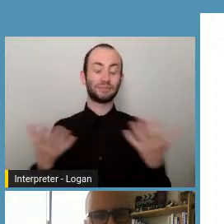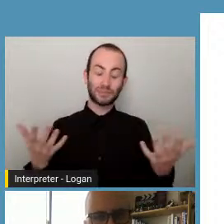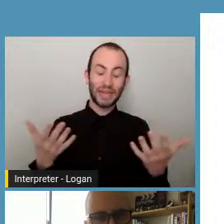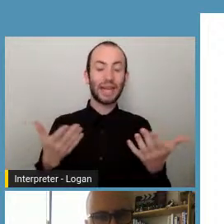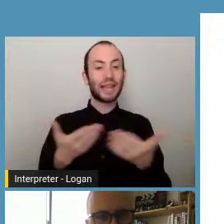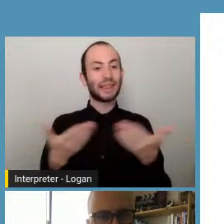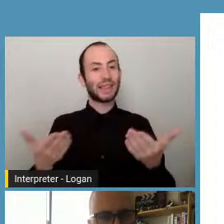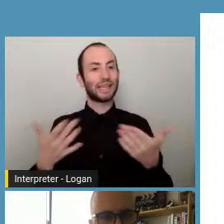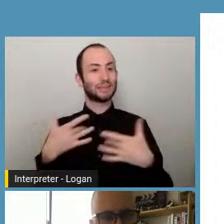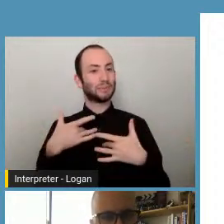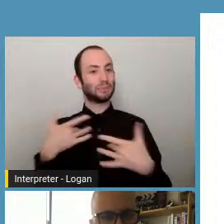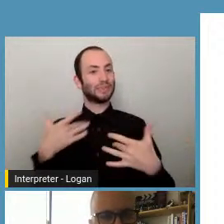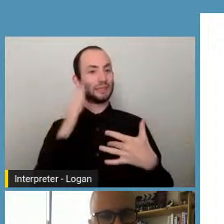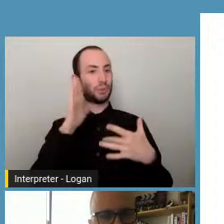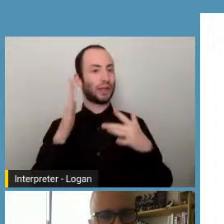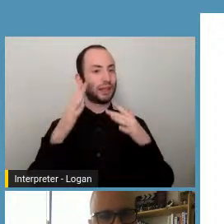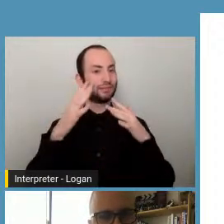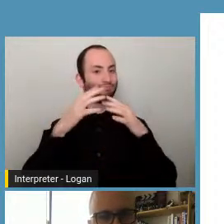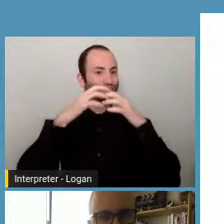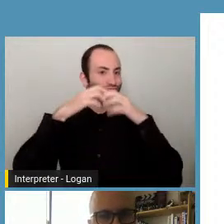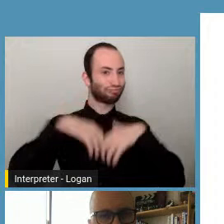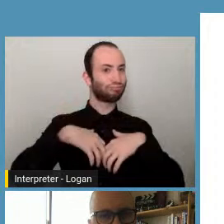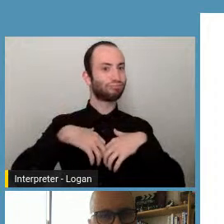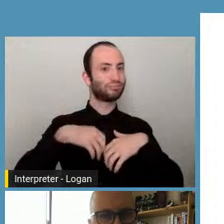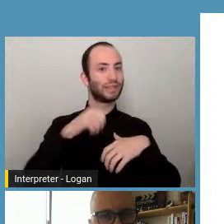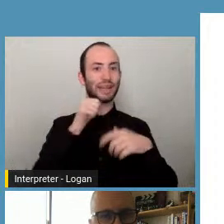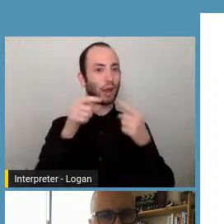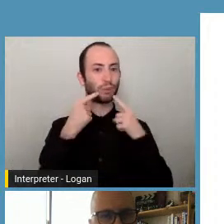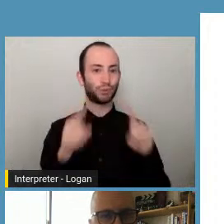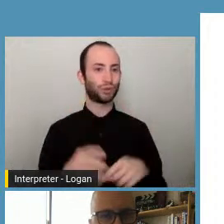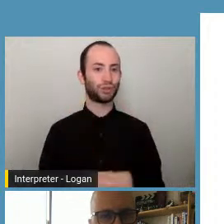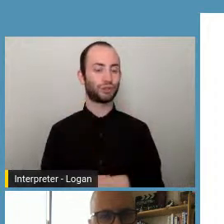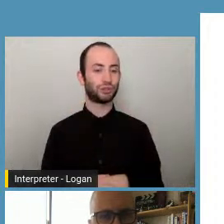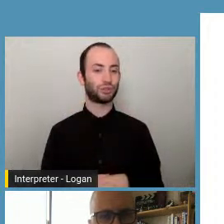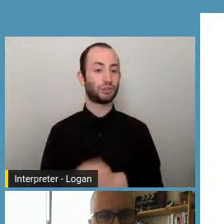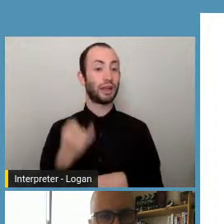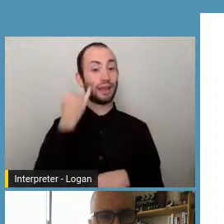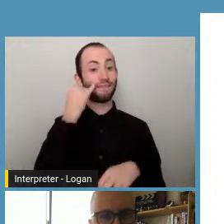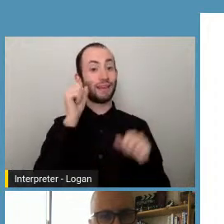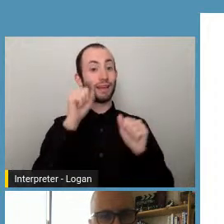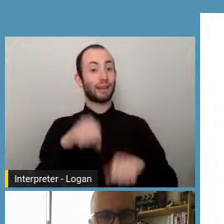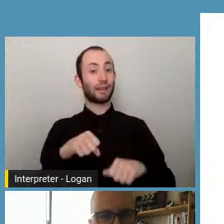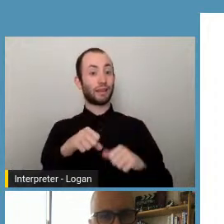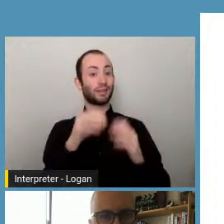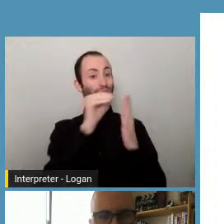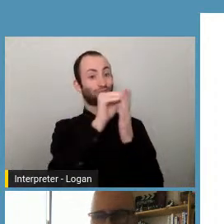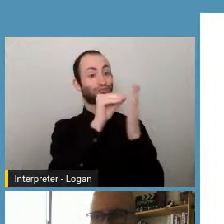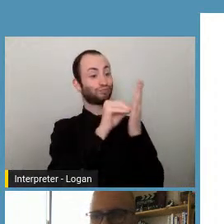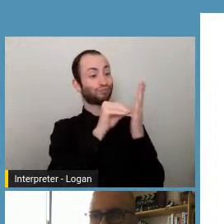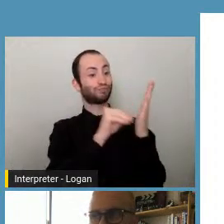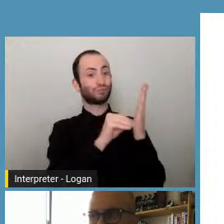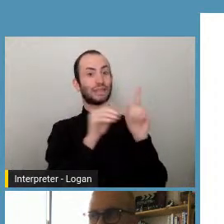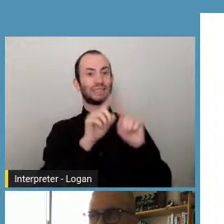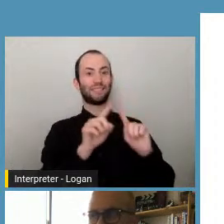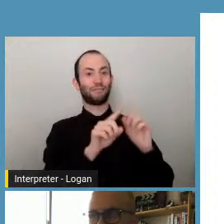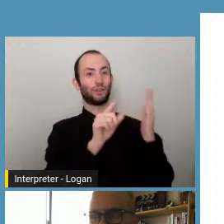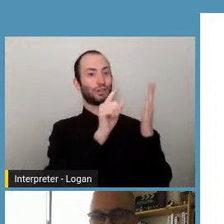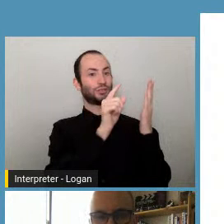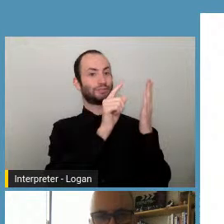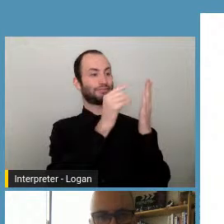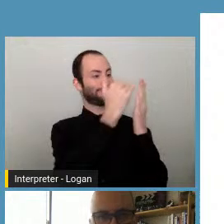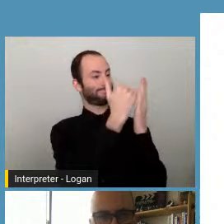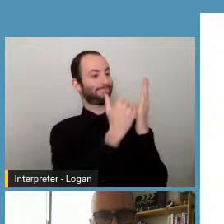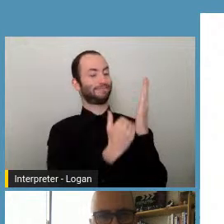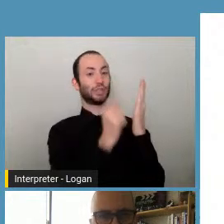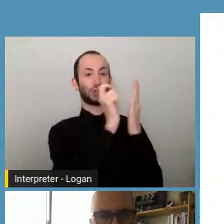tend to break down, right? So anything we can do to build in those checks and those requirements and then assess how we're doing. We may not